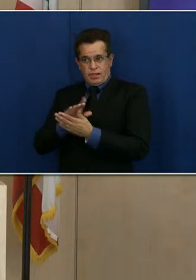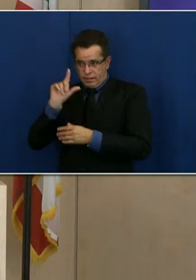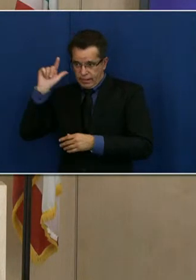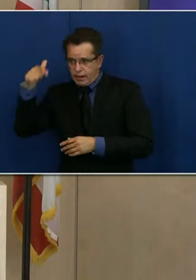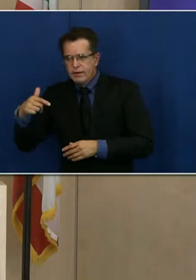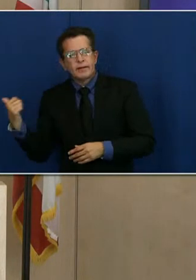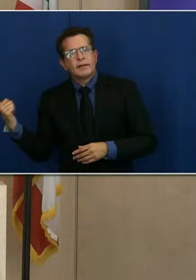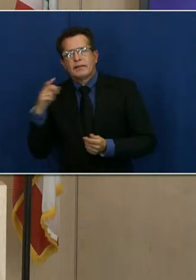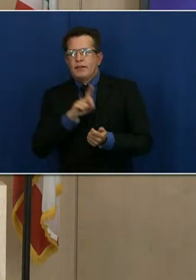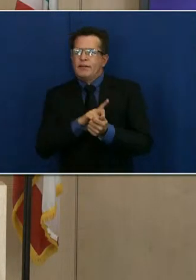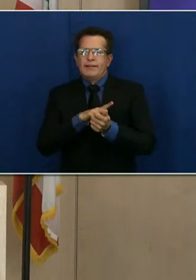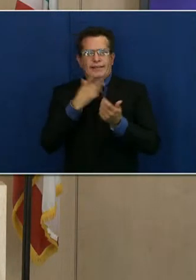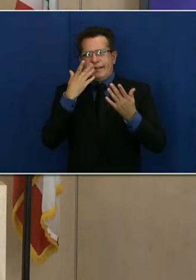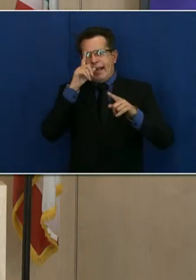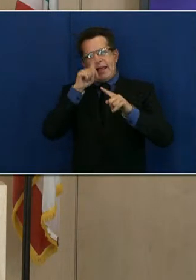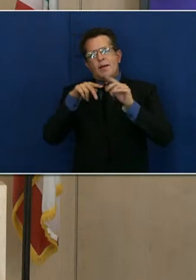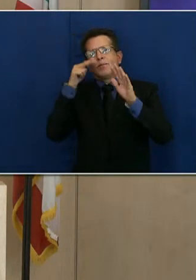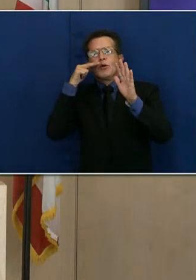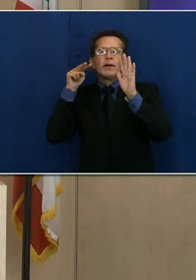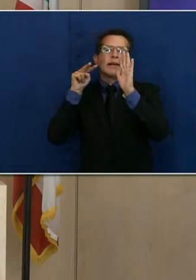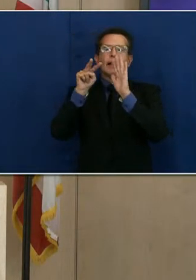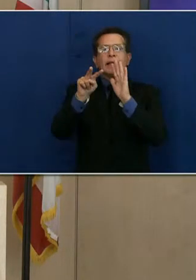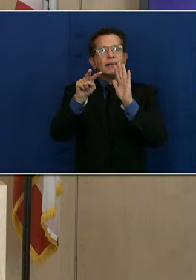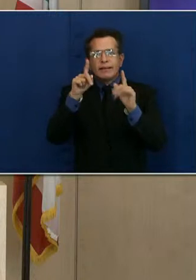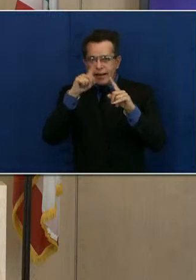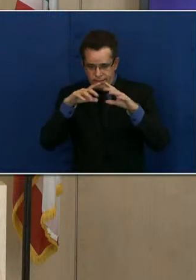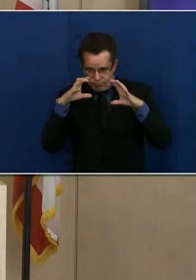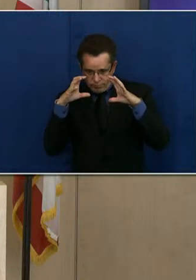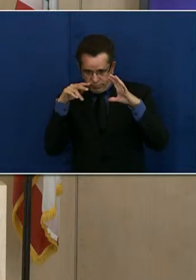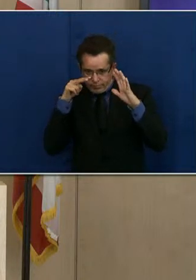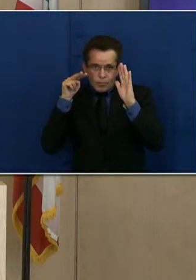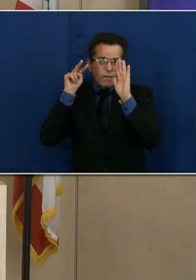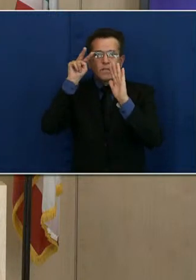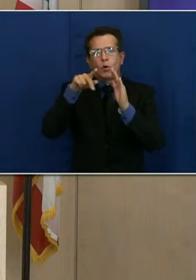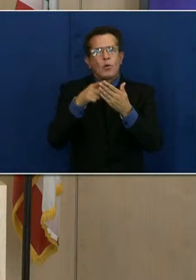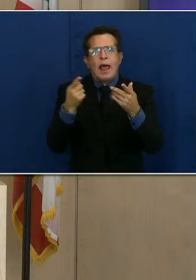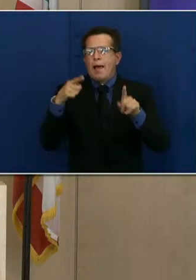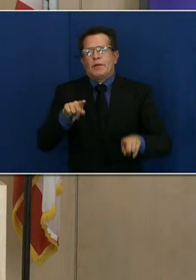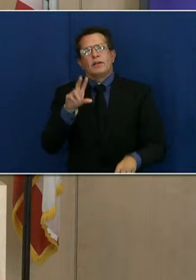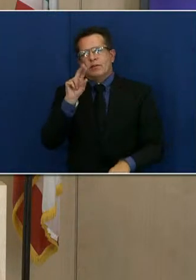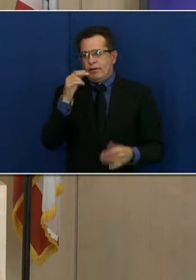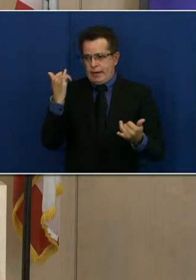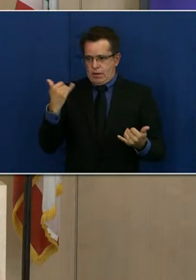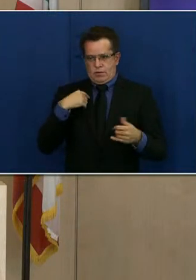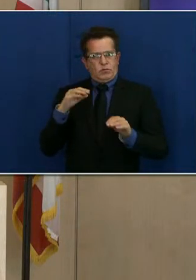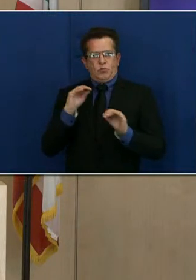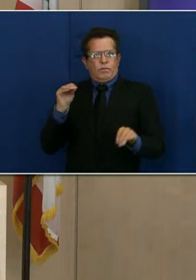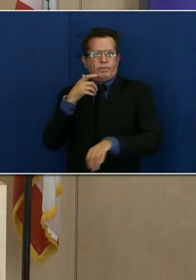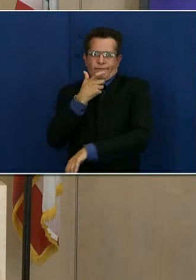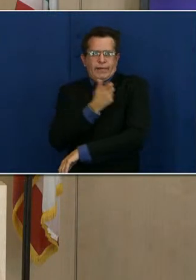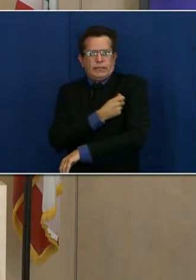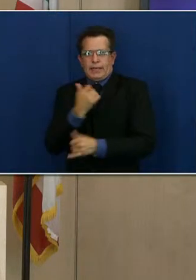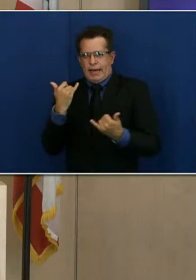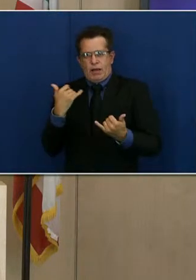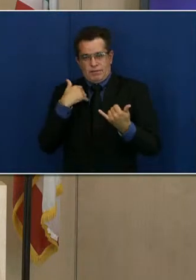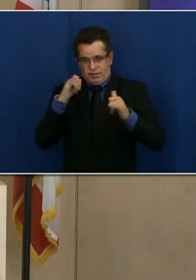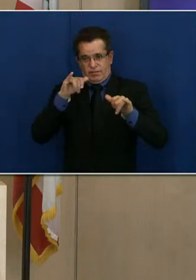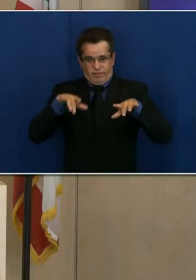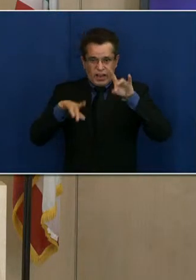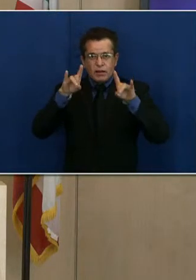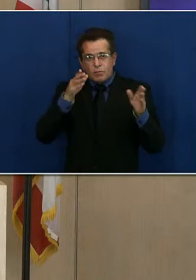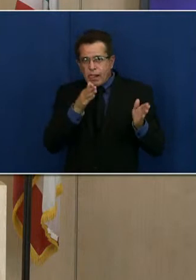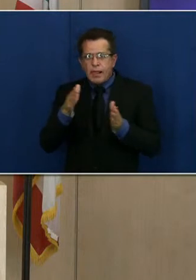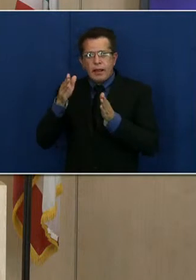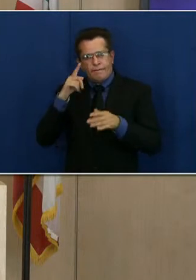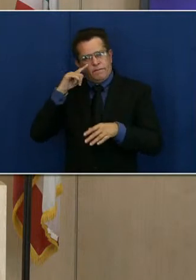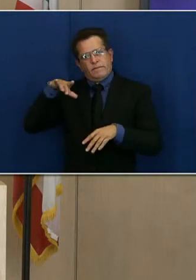ball. We don't have a vaccine yet. We are in the process of developing our vaccination plan, and I'm certain